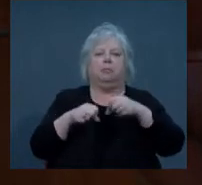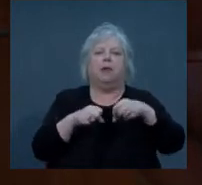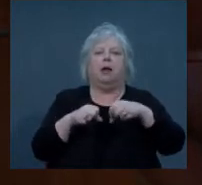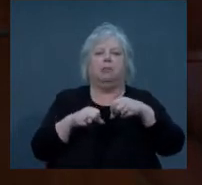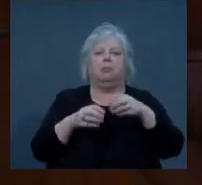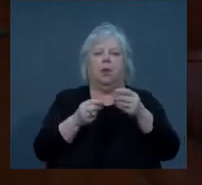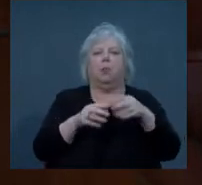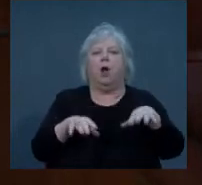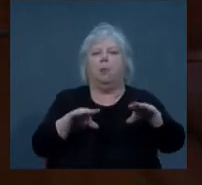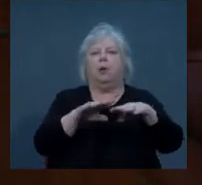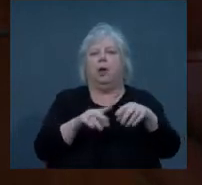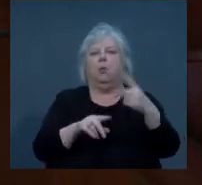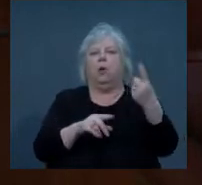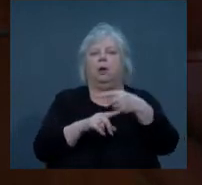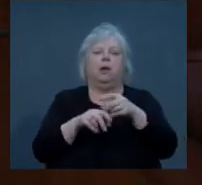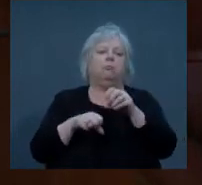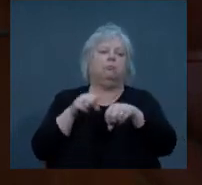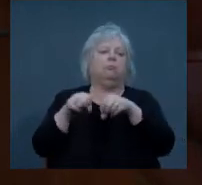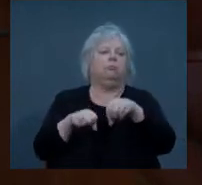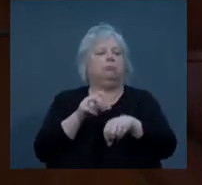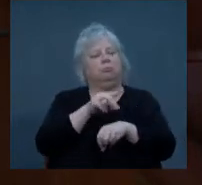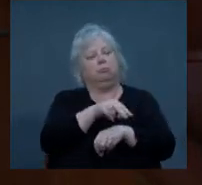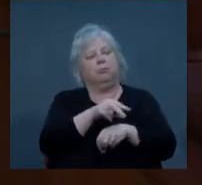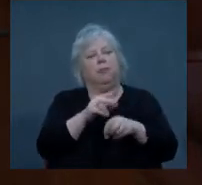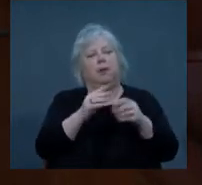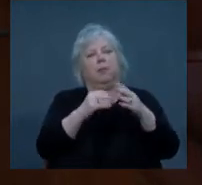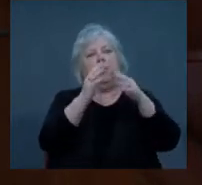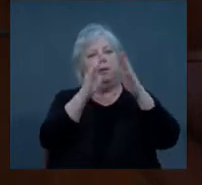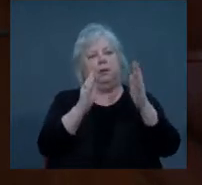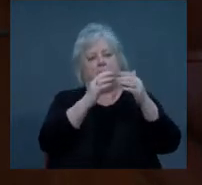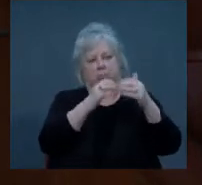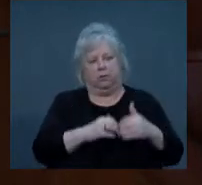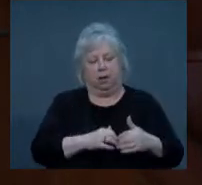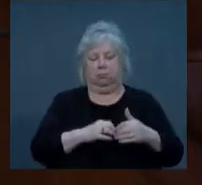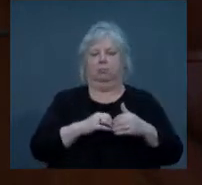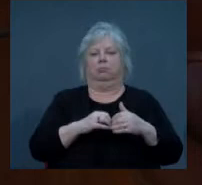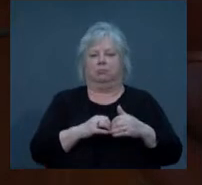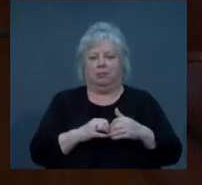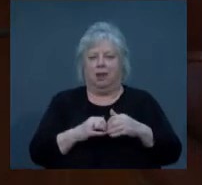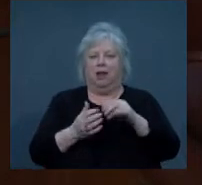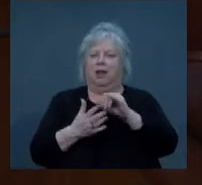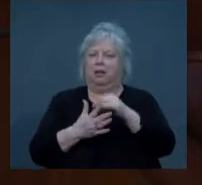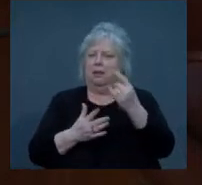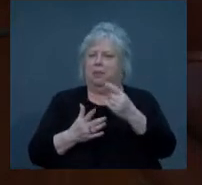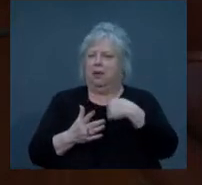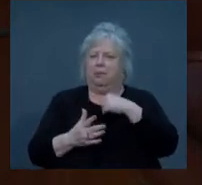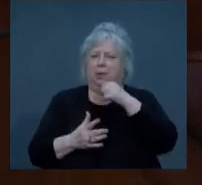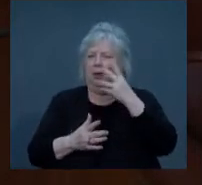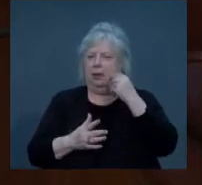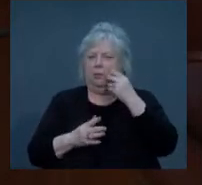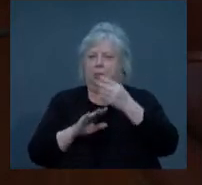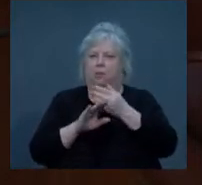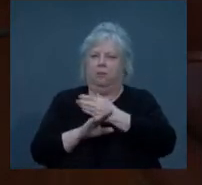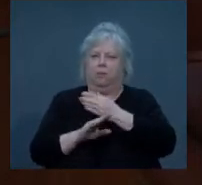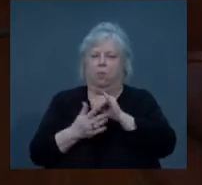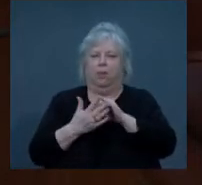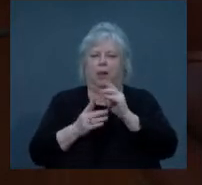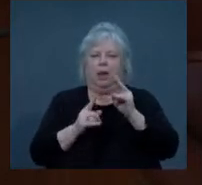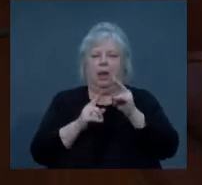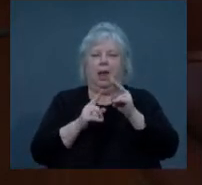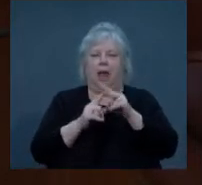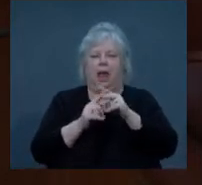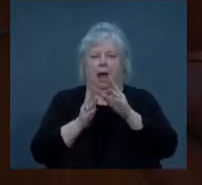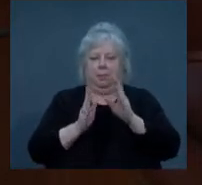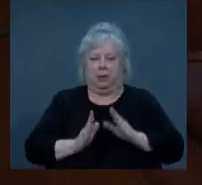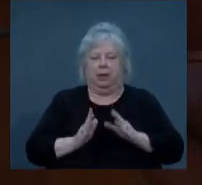down. So it's just something I've never experienced before, where an applicant asked for something,